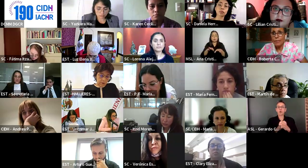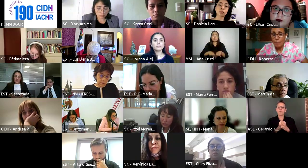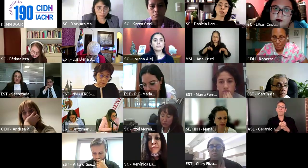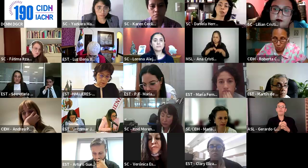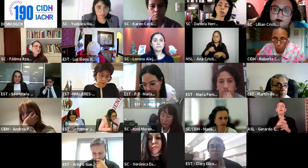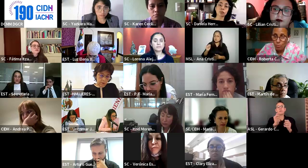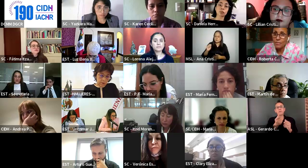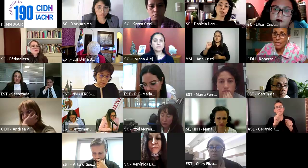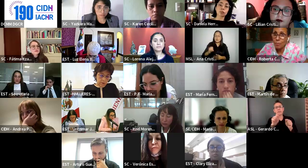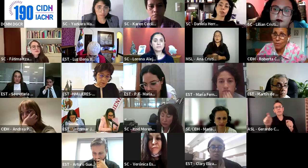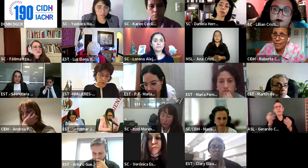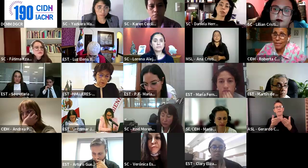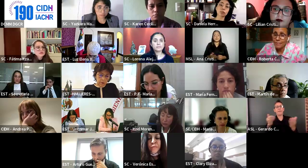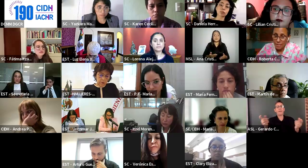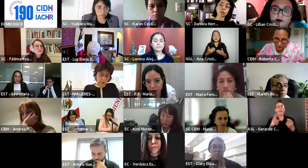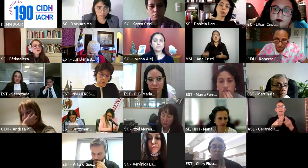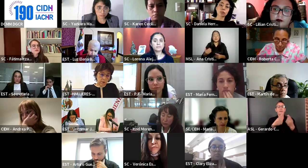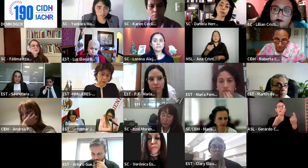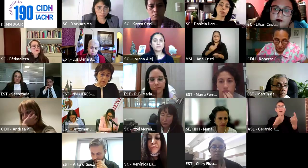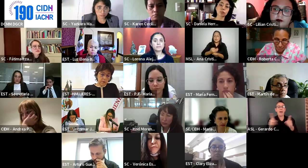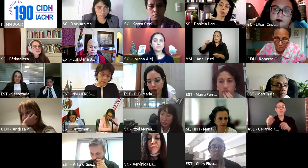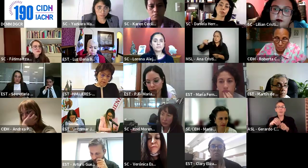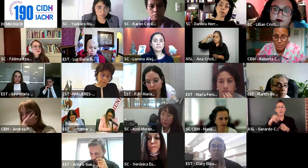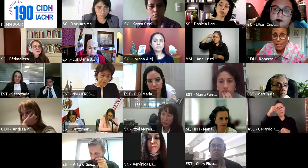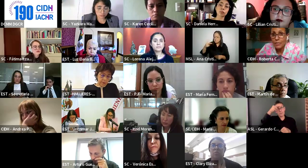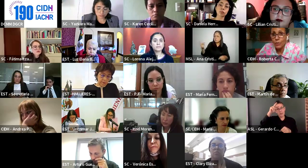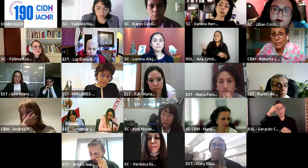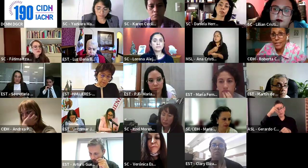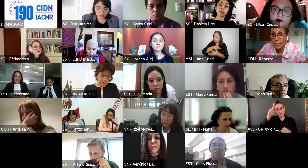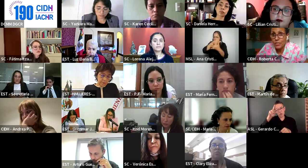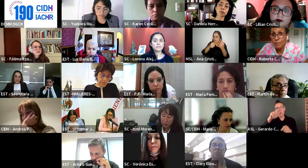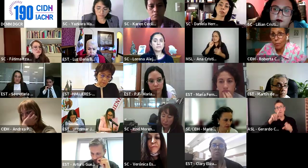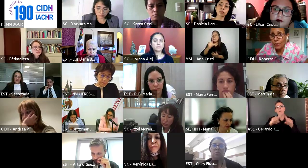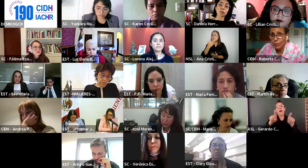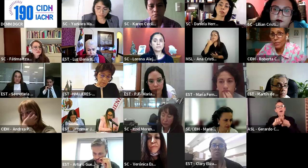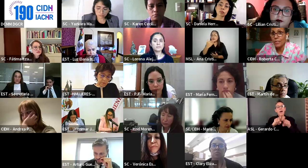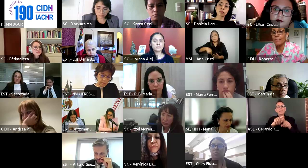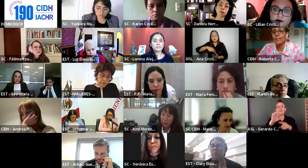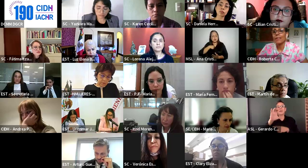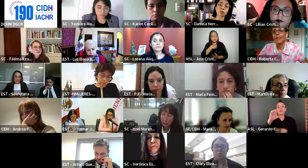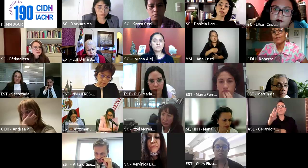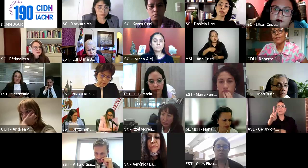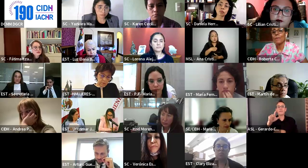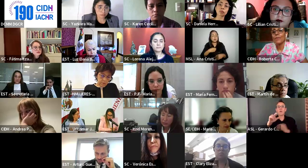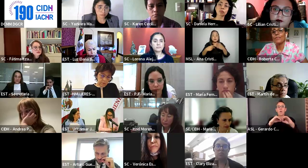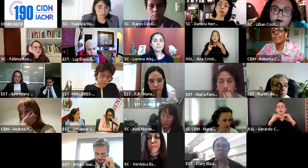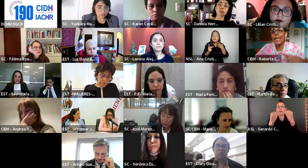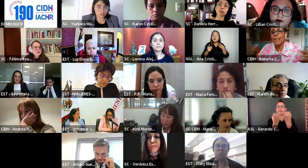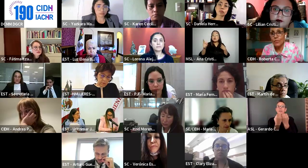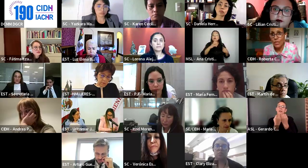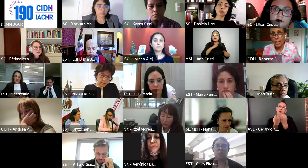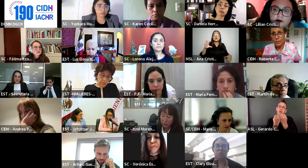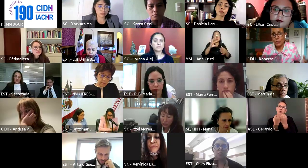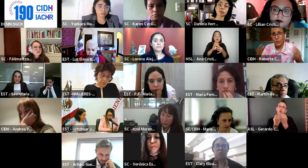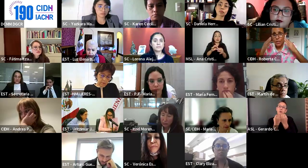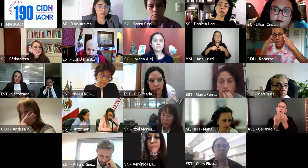things happening in Mexico, and we celebrate that. But as the civil society organizations have pointed out to us, the